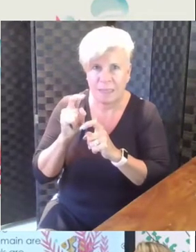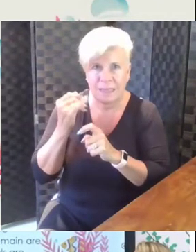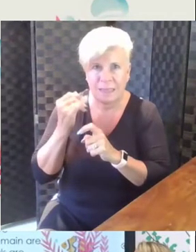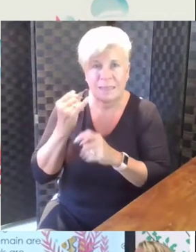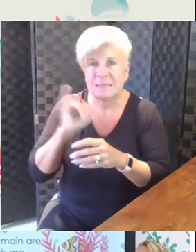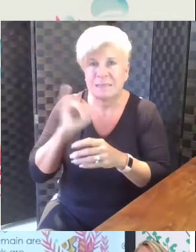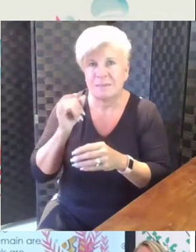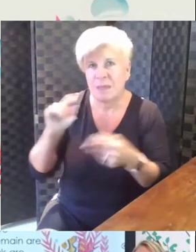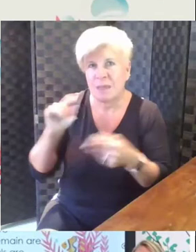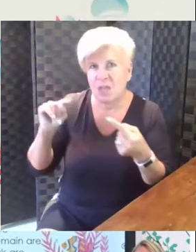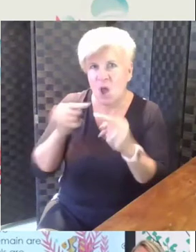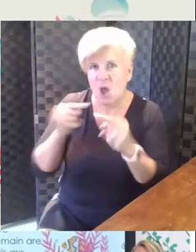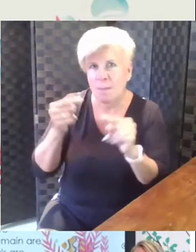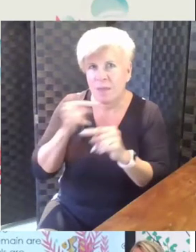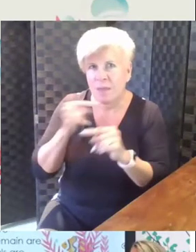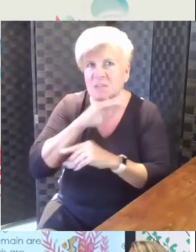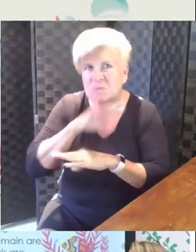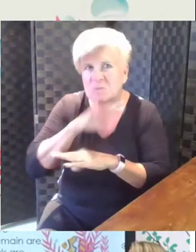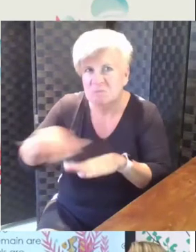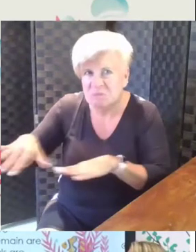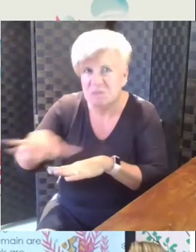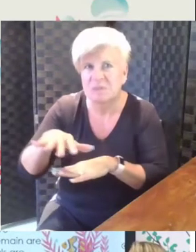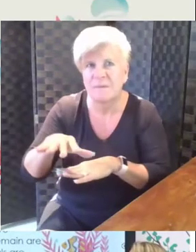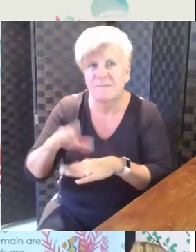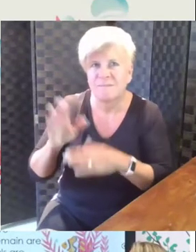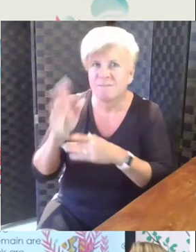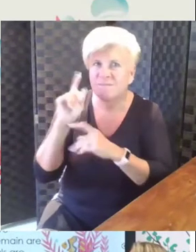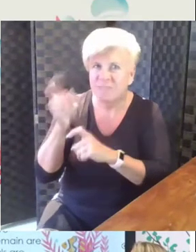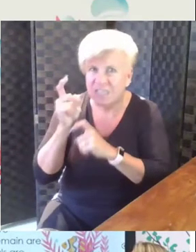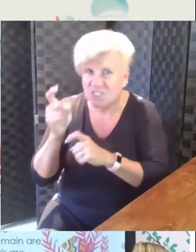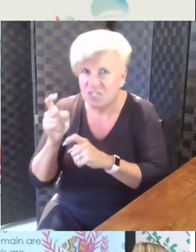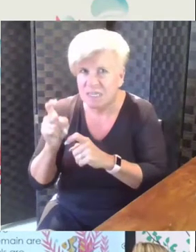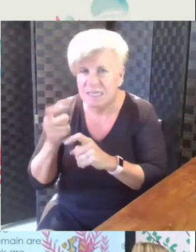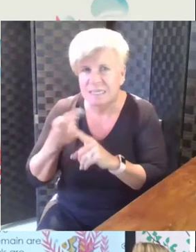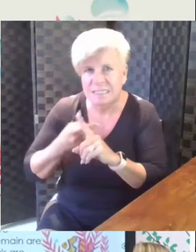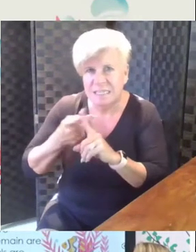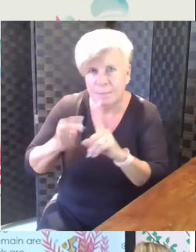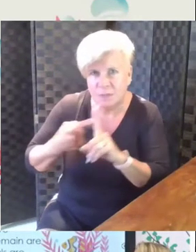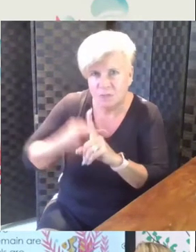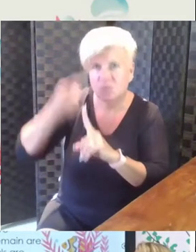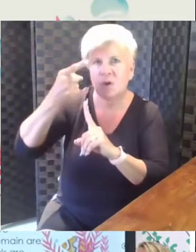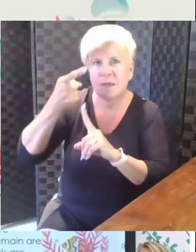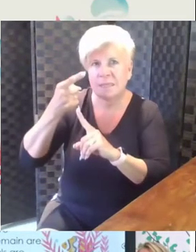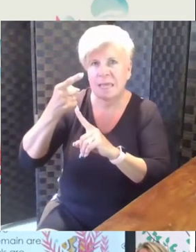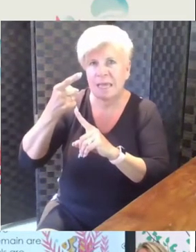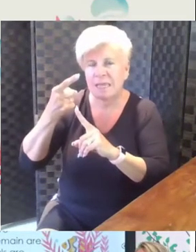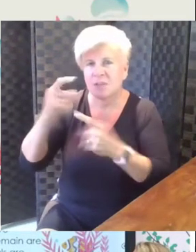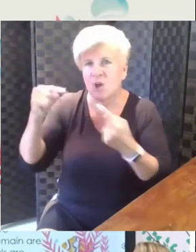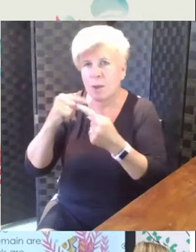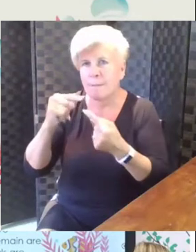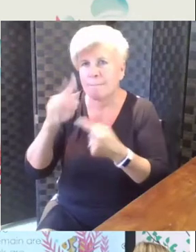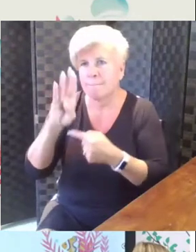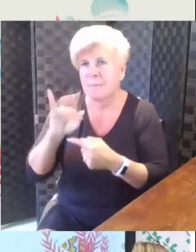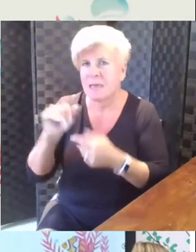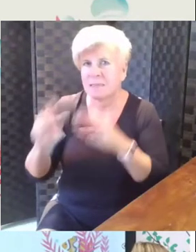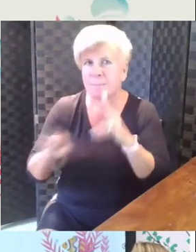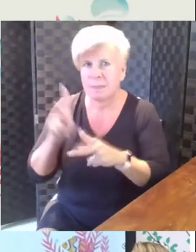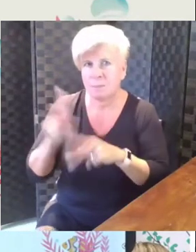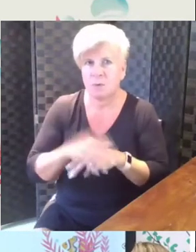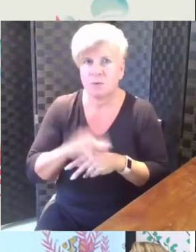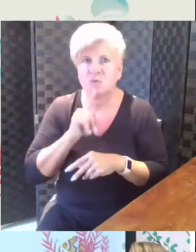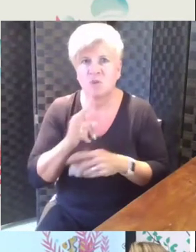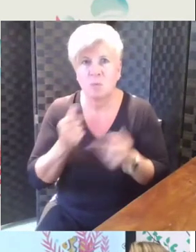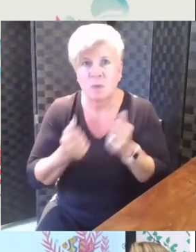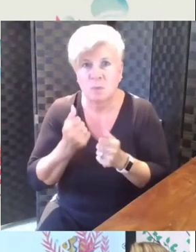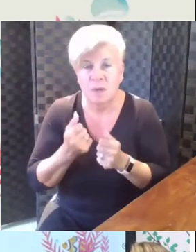quickly as they're being harmed by all those things, pollution, overfishing, rising temperatures, and even damage by humans.